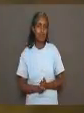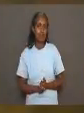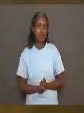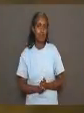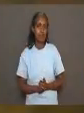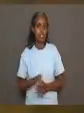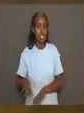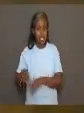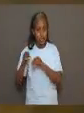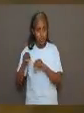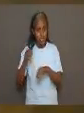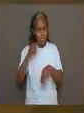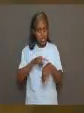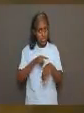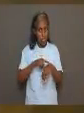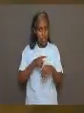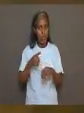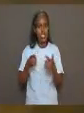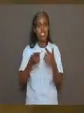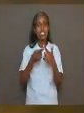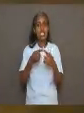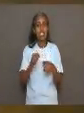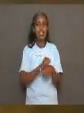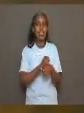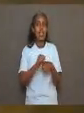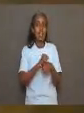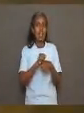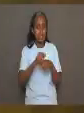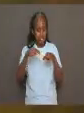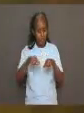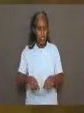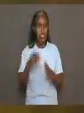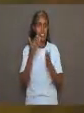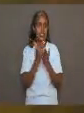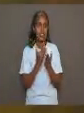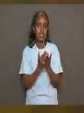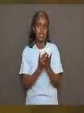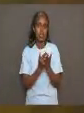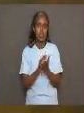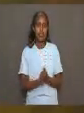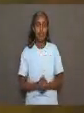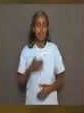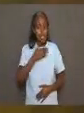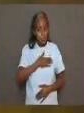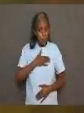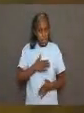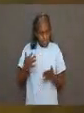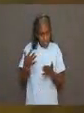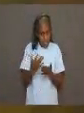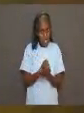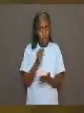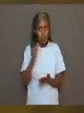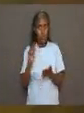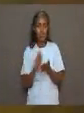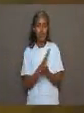Students, it is time for the second activity of today's lesson. Please take out a piece of